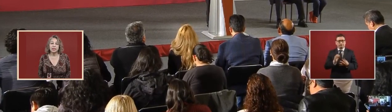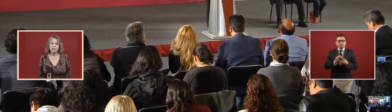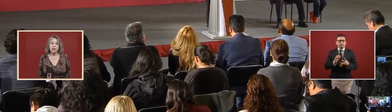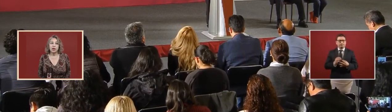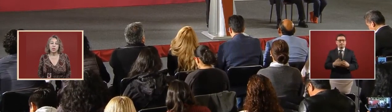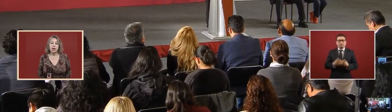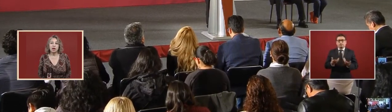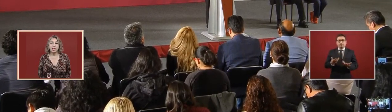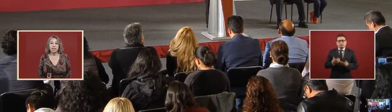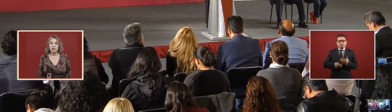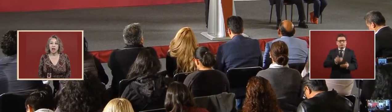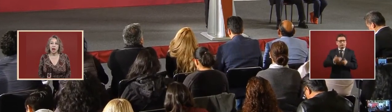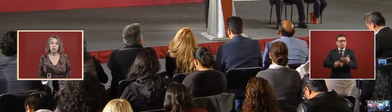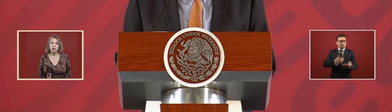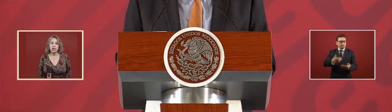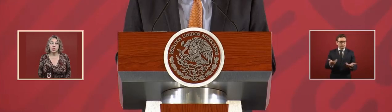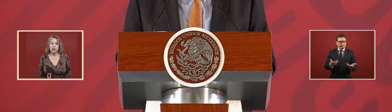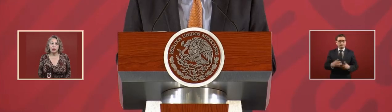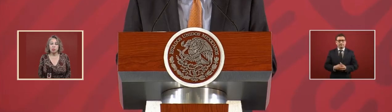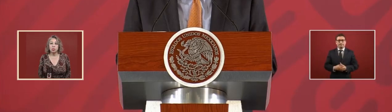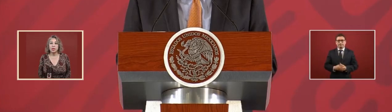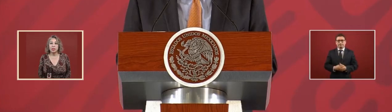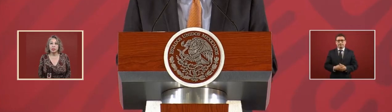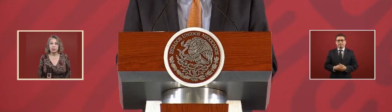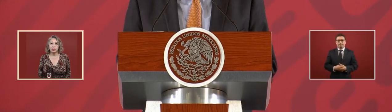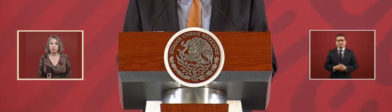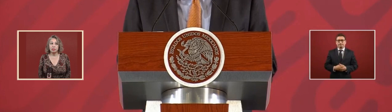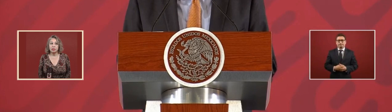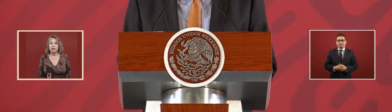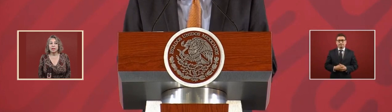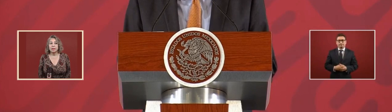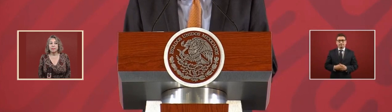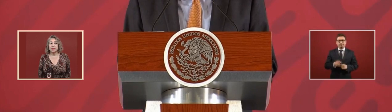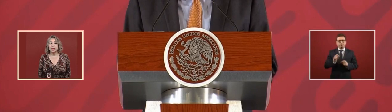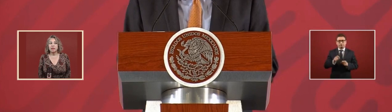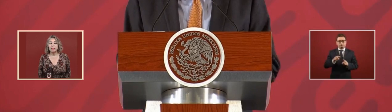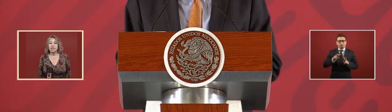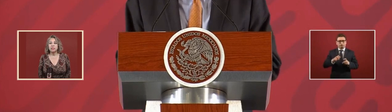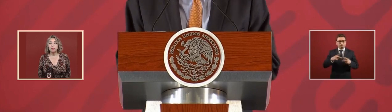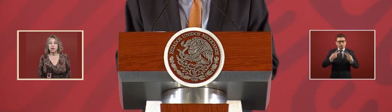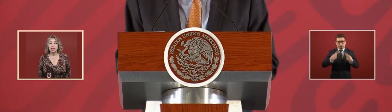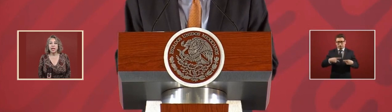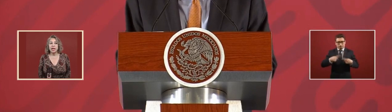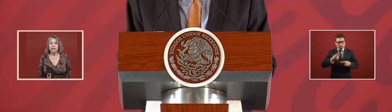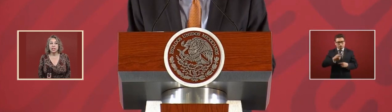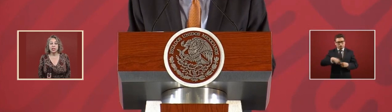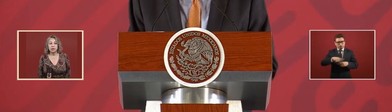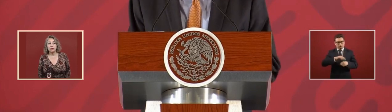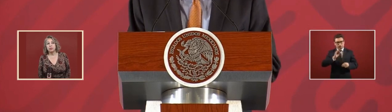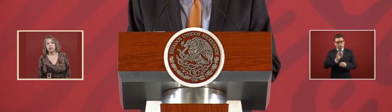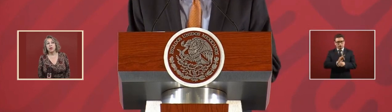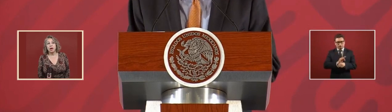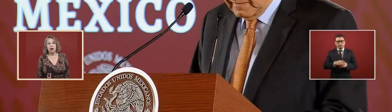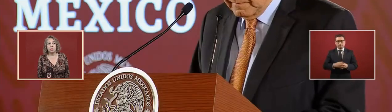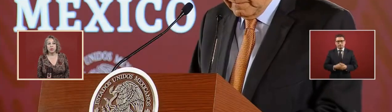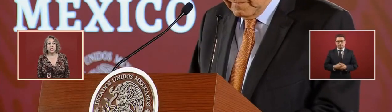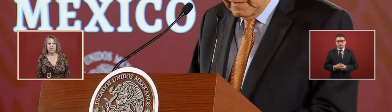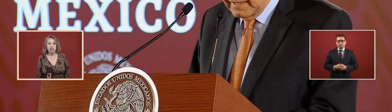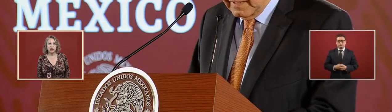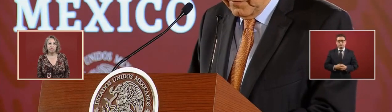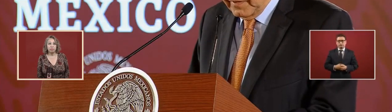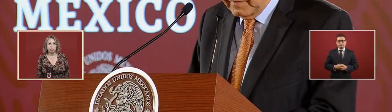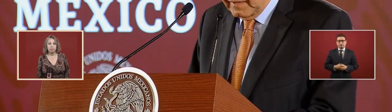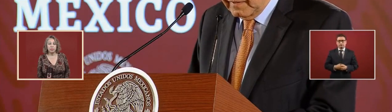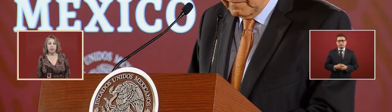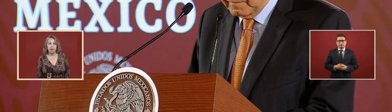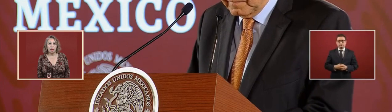cómo vamos regarding us to how we're doing with con la protección de las personas things con, pertaining to protection